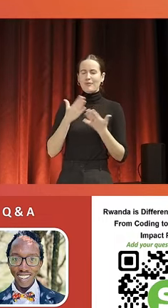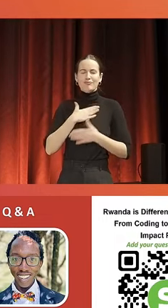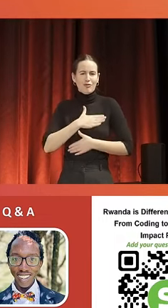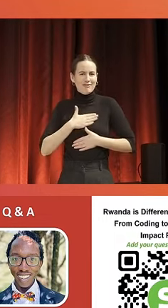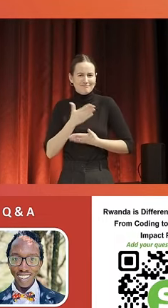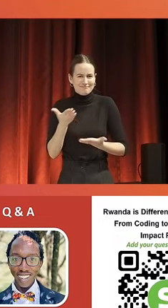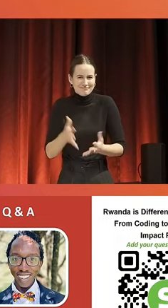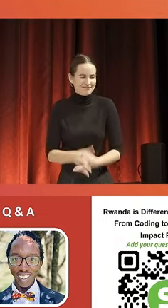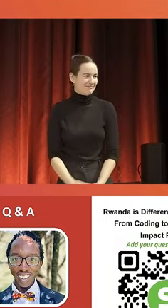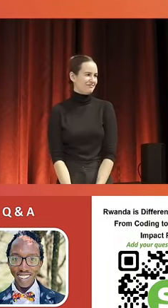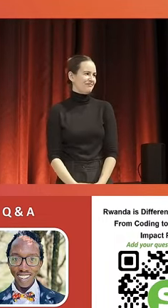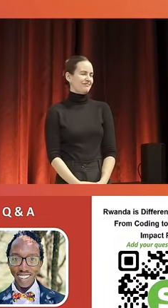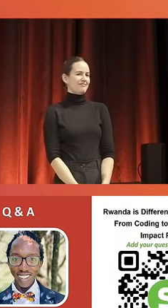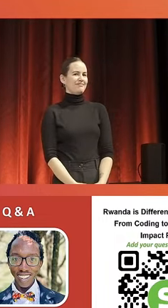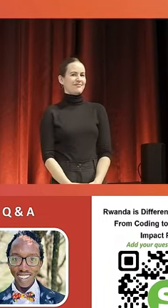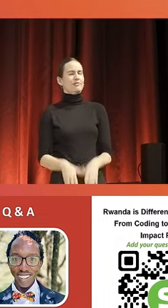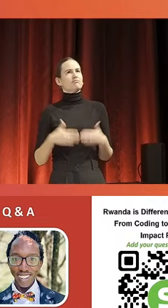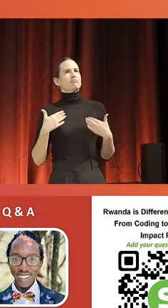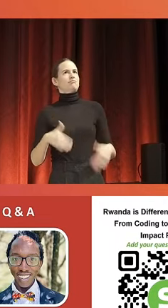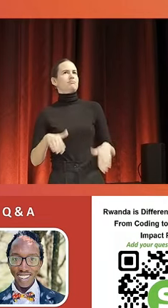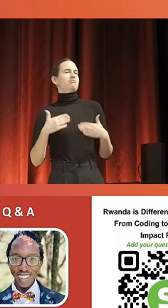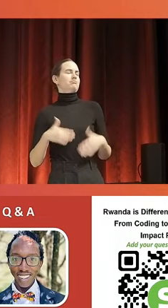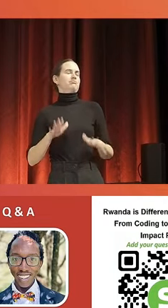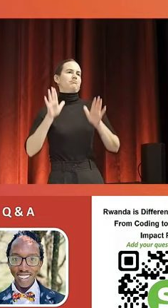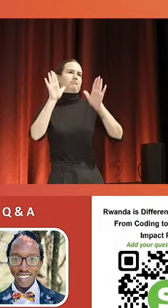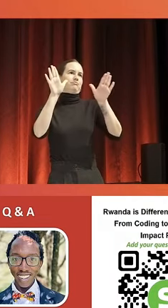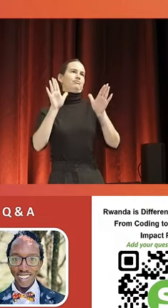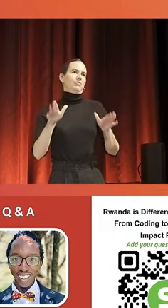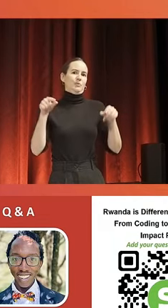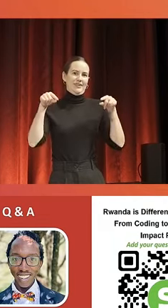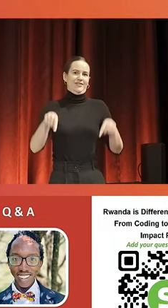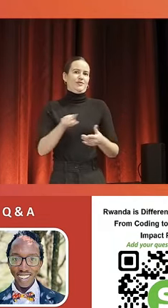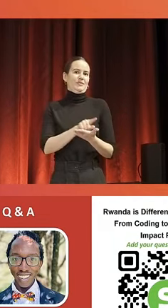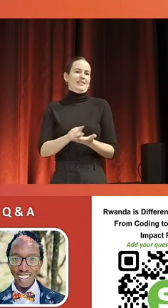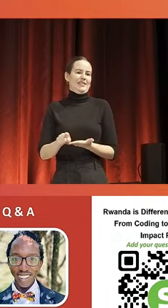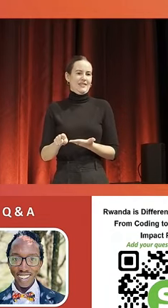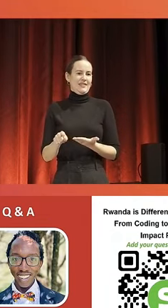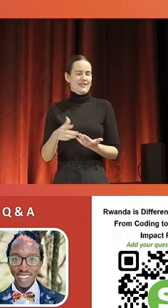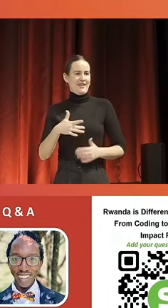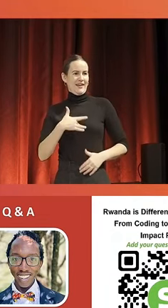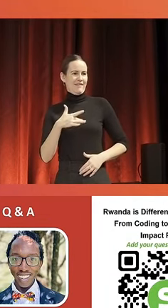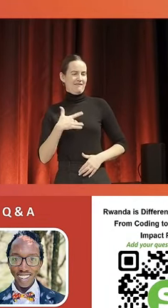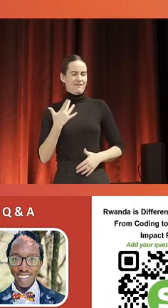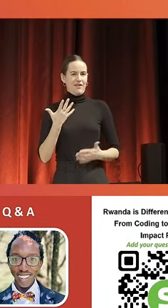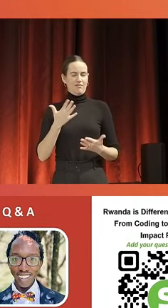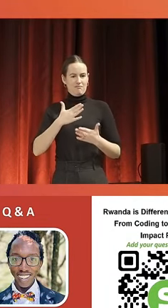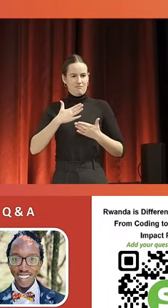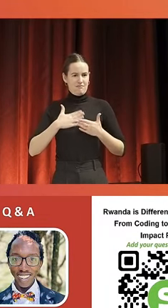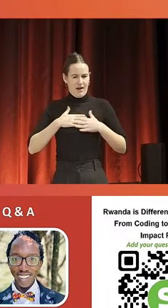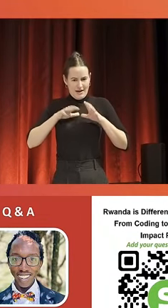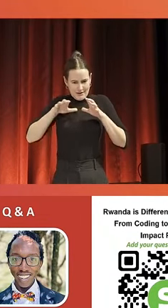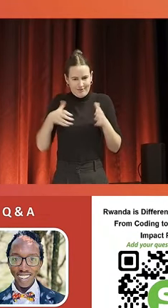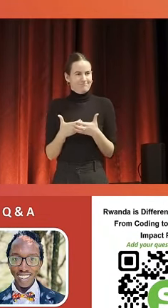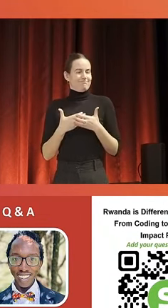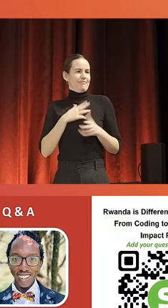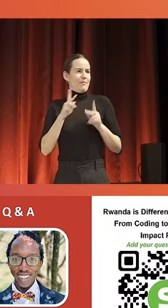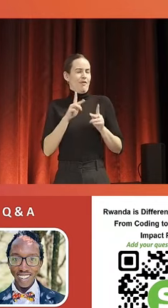It's been incredible to be at CHI. I feel like I found my tribe.